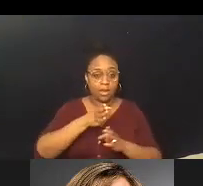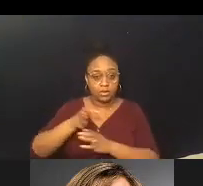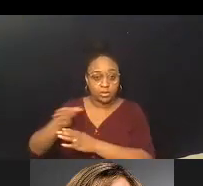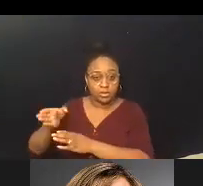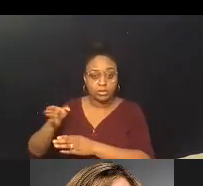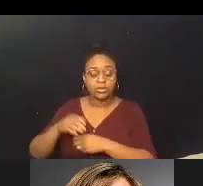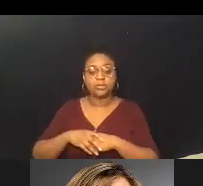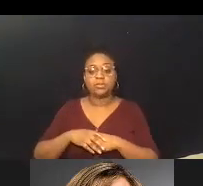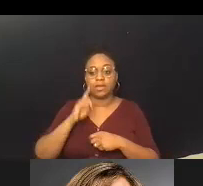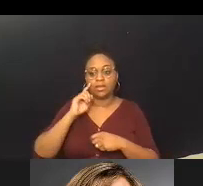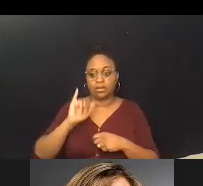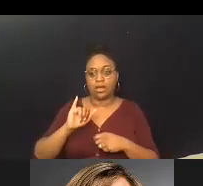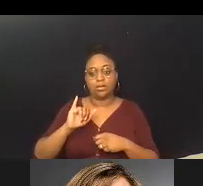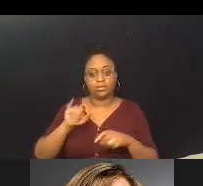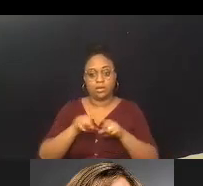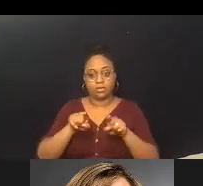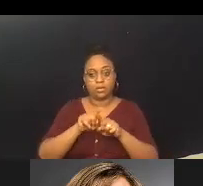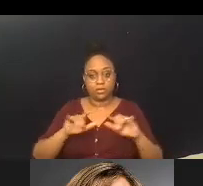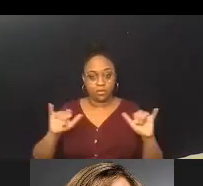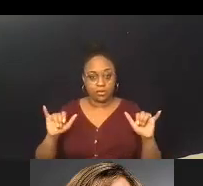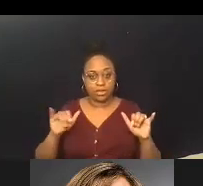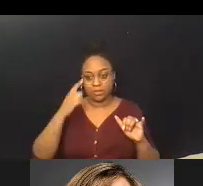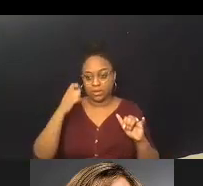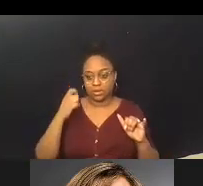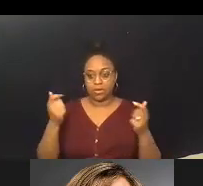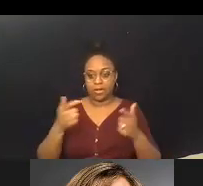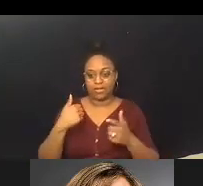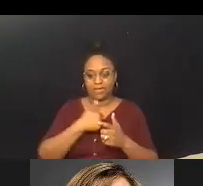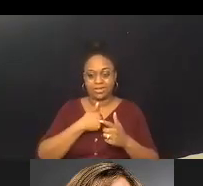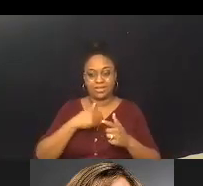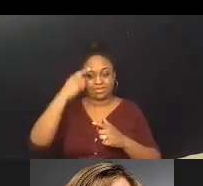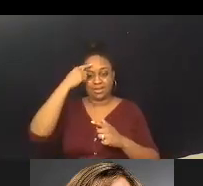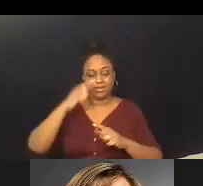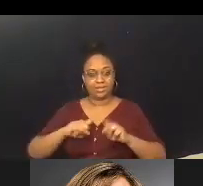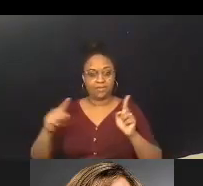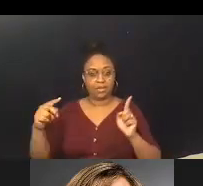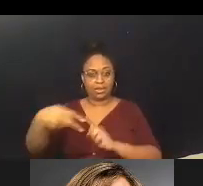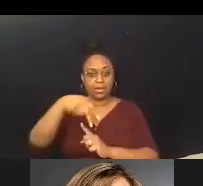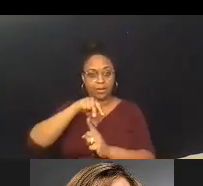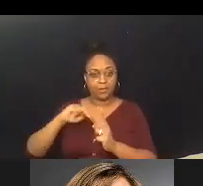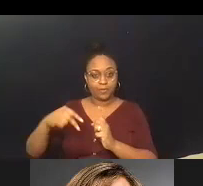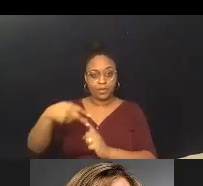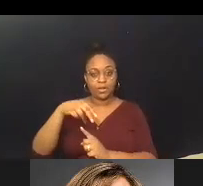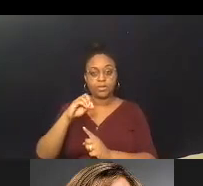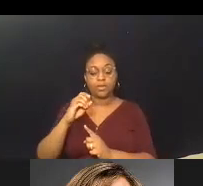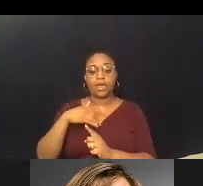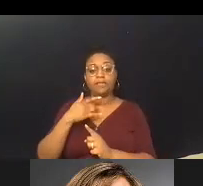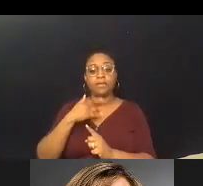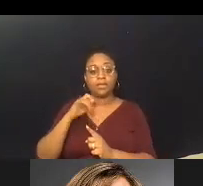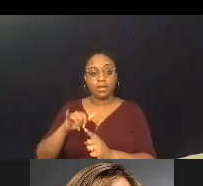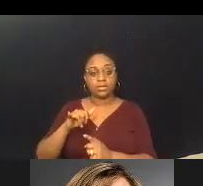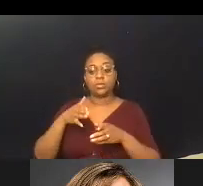diversity in the way we think. And that's honestly a way that we can achieve a common